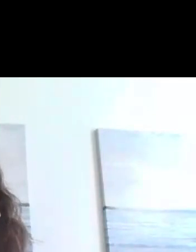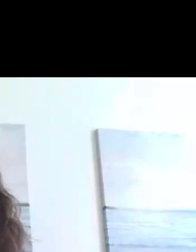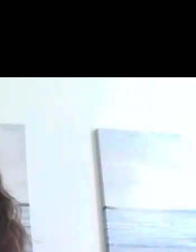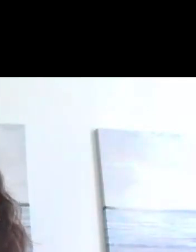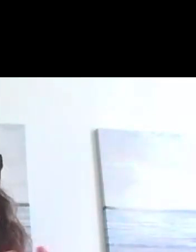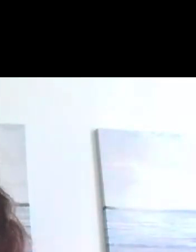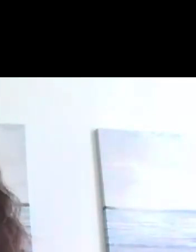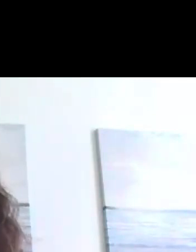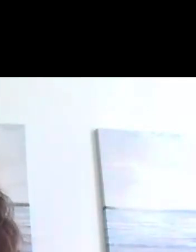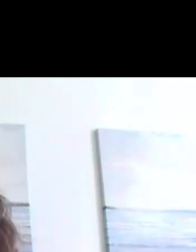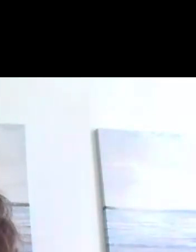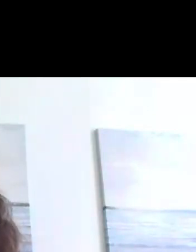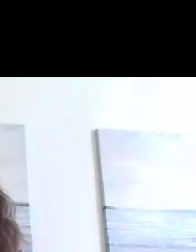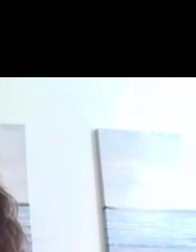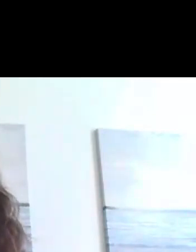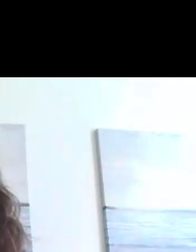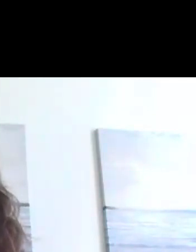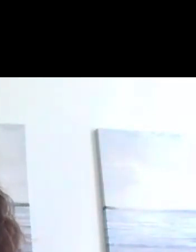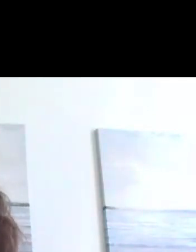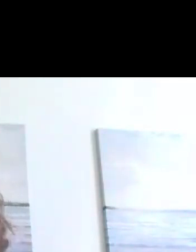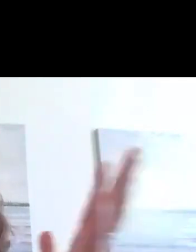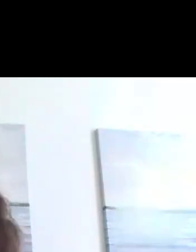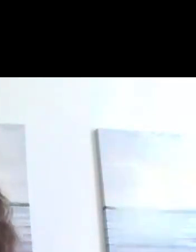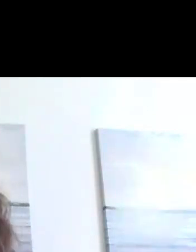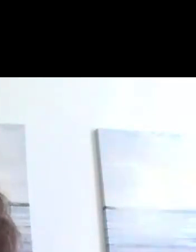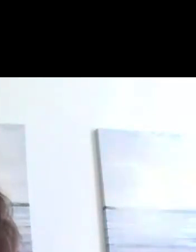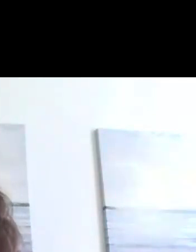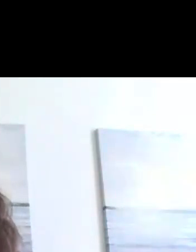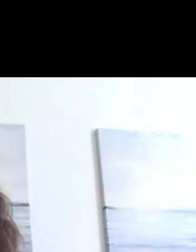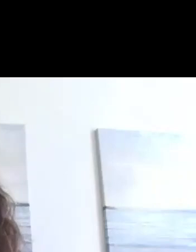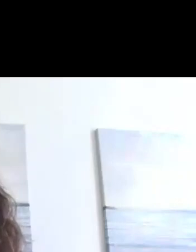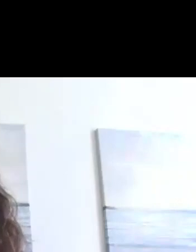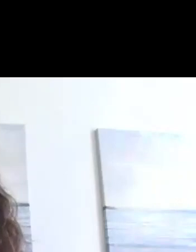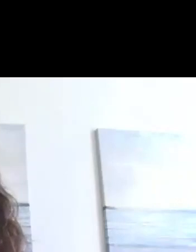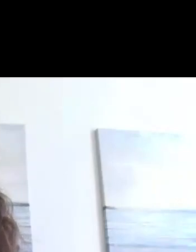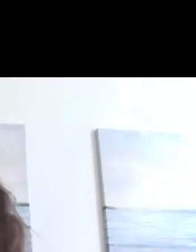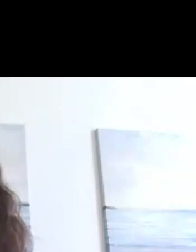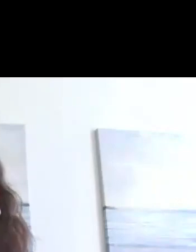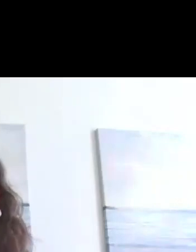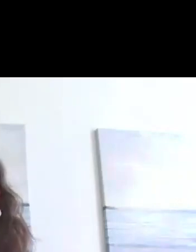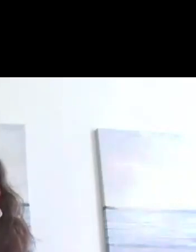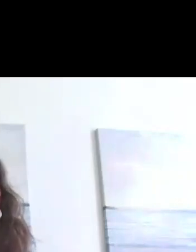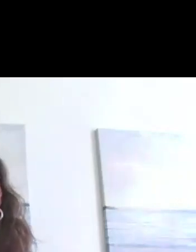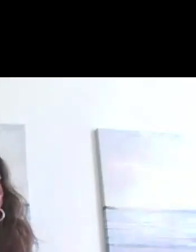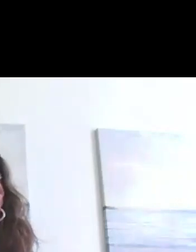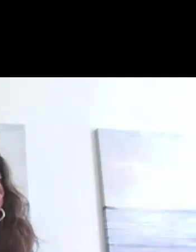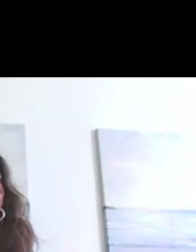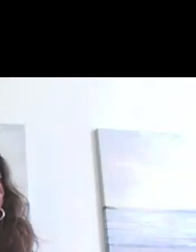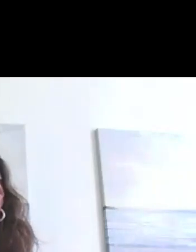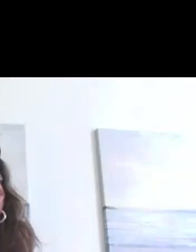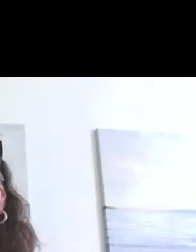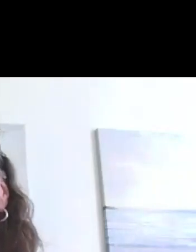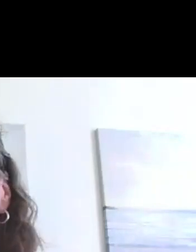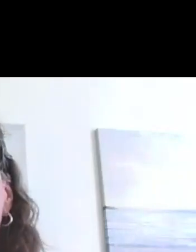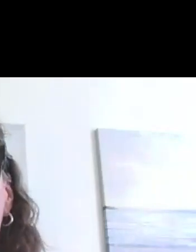hope, keep the leadership, the partnership, and have more to celebrate next year in the final year of the Newsom administration.